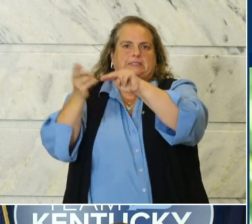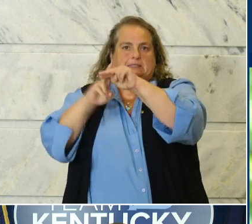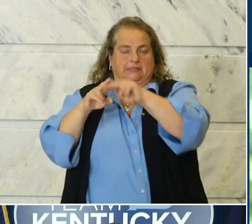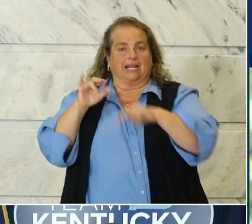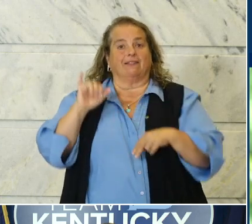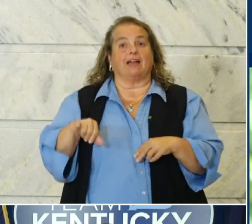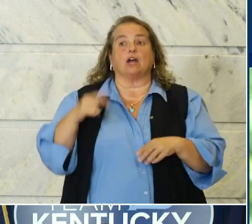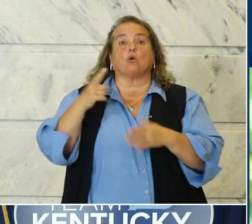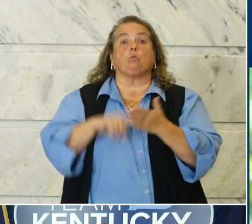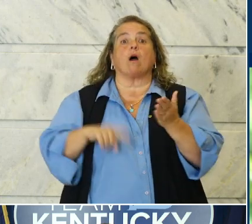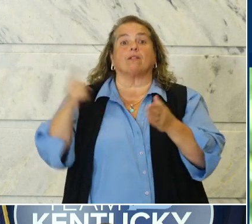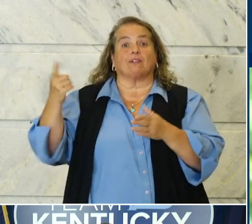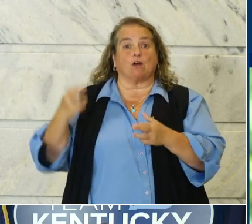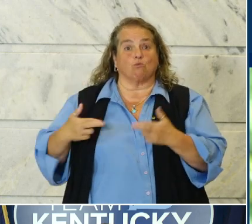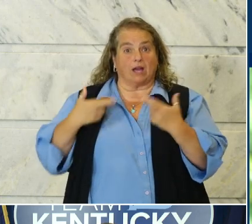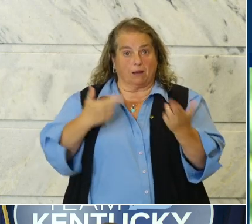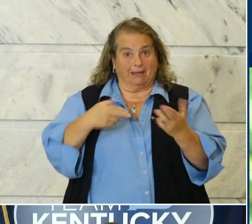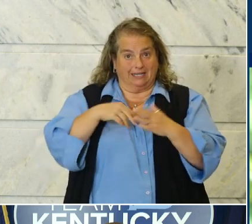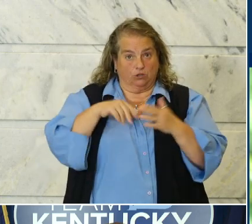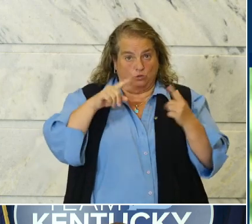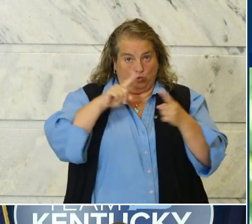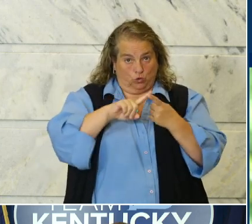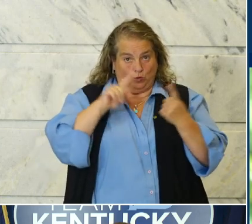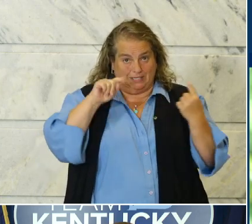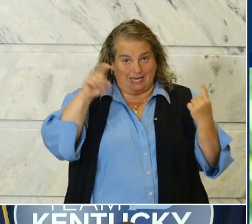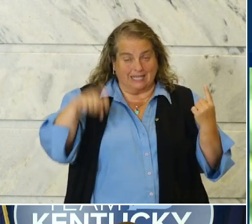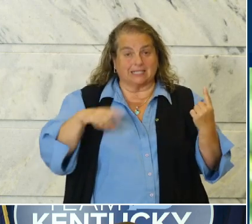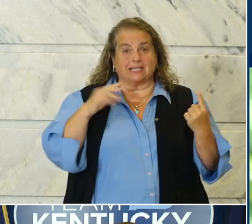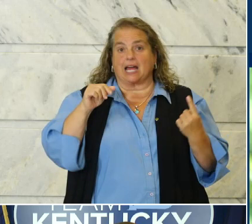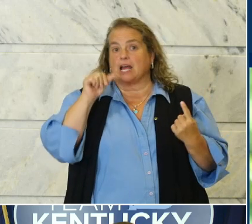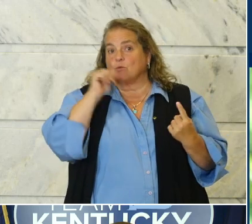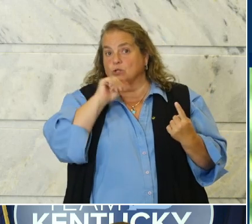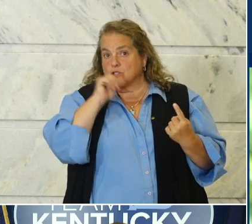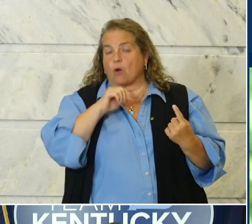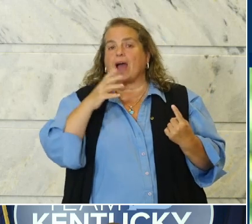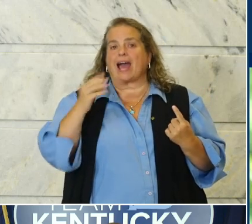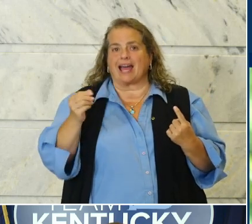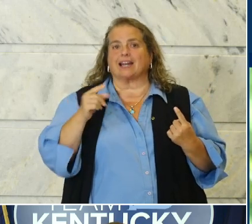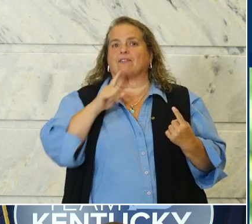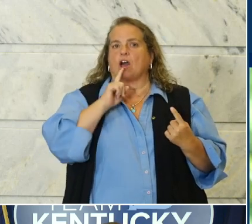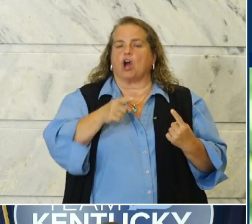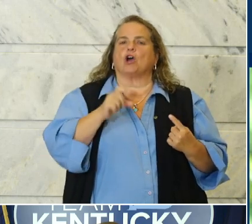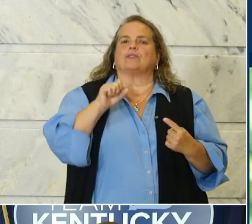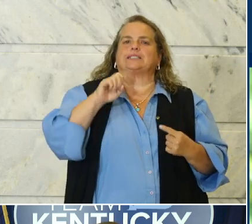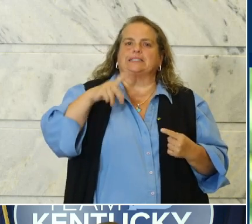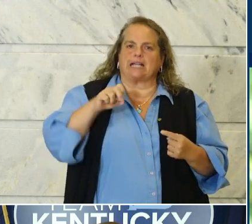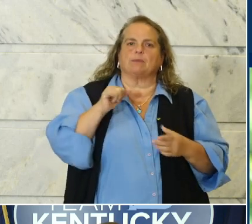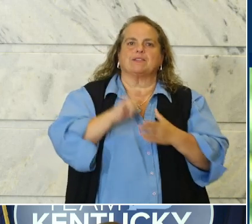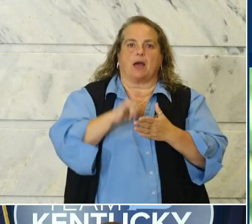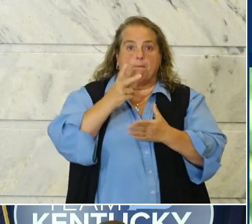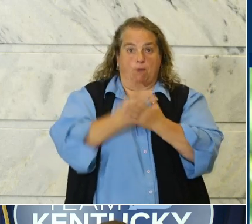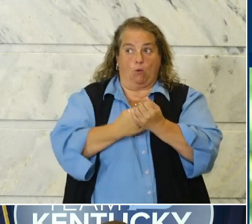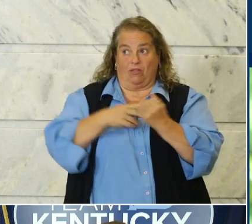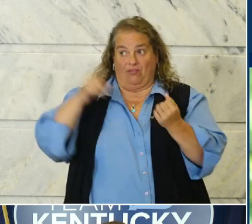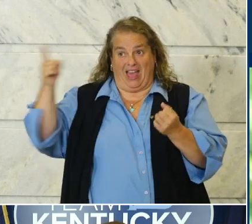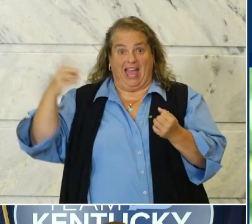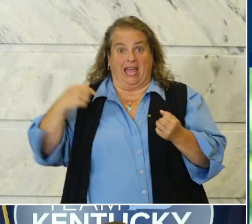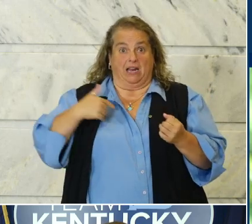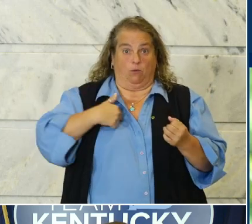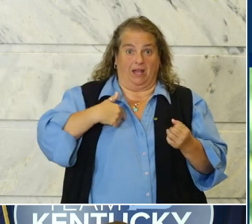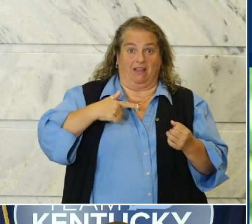that they recommended in Texas and Arizona, and they are the steps that both they and we believe that if we take right